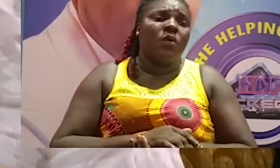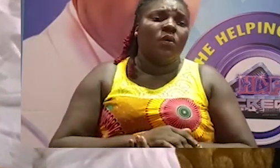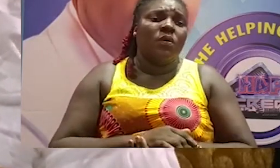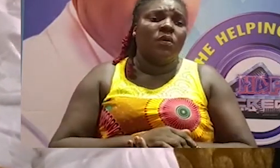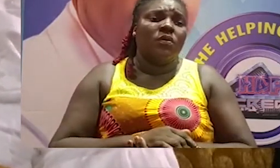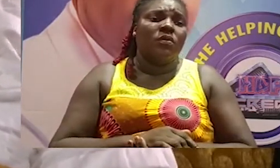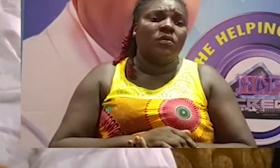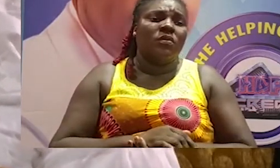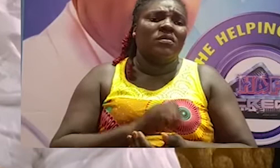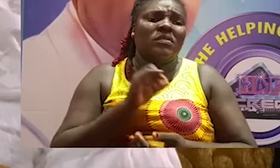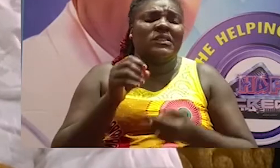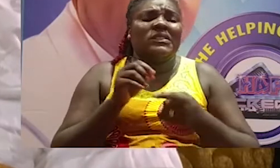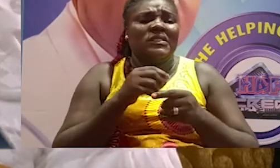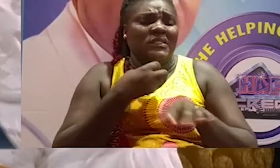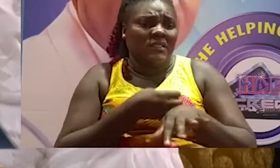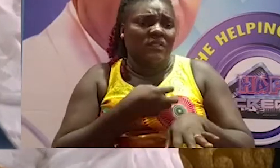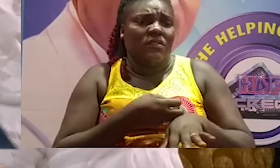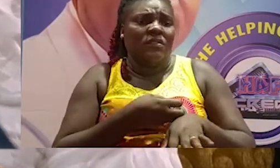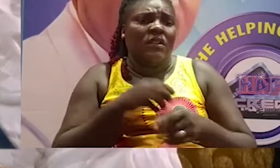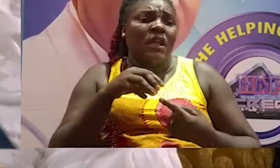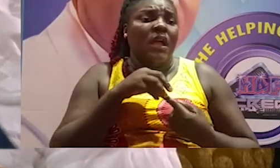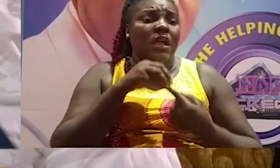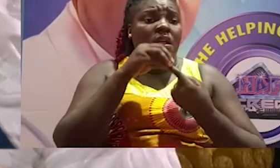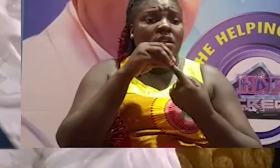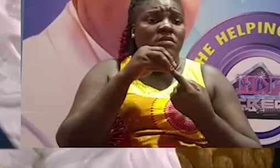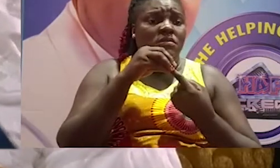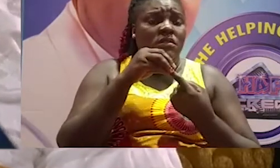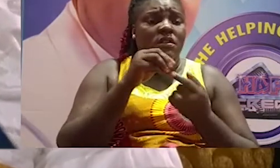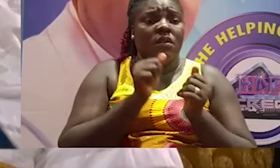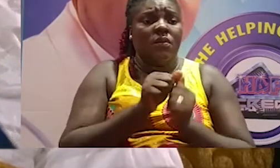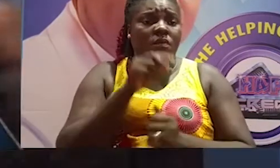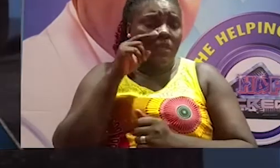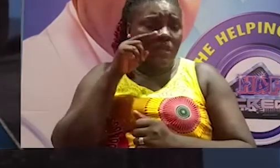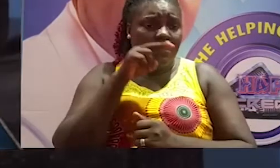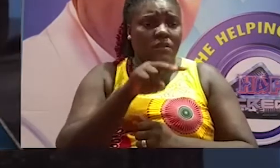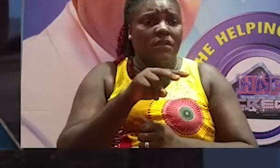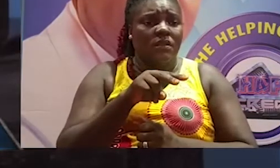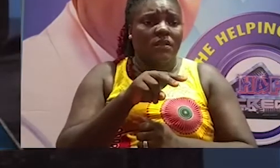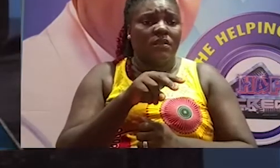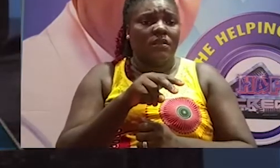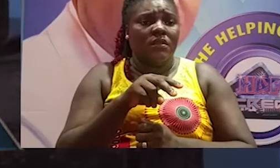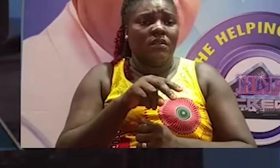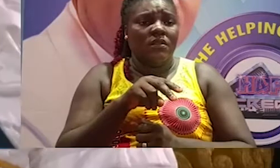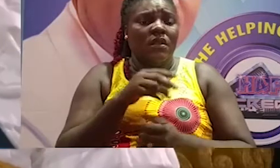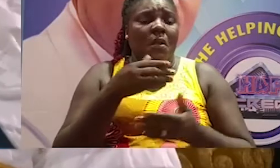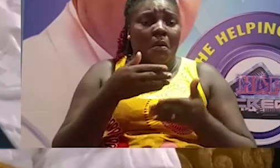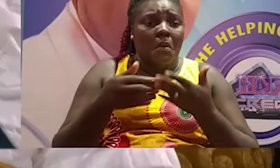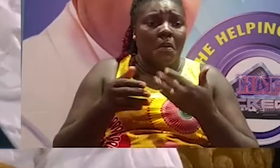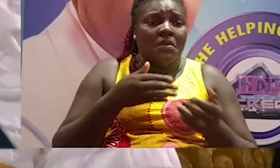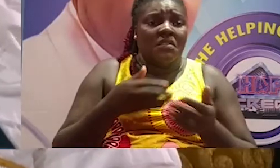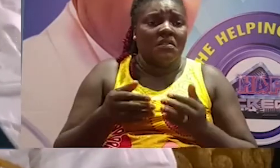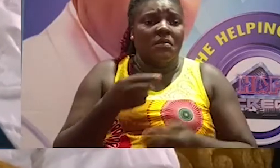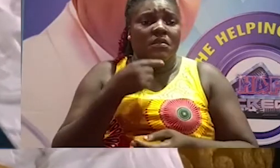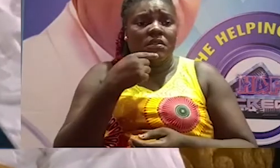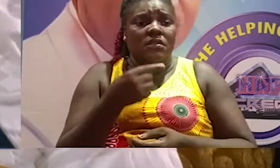it's really difficult. Especially with the sight. You can easily be noticed. I can. Whatever, they will tell you,